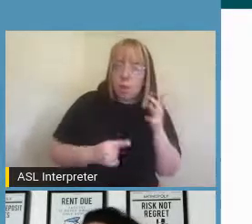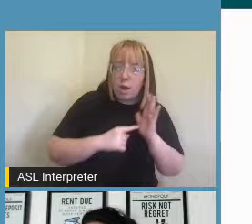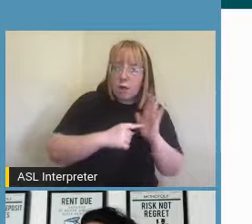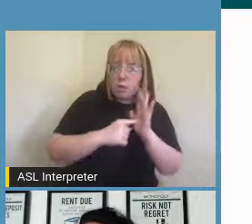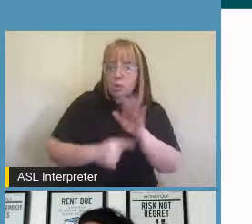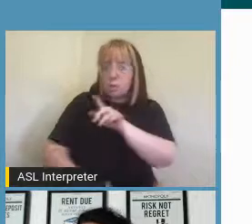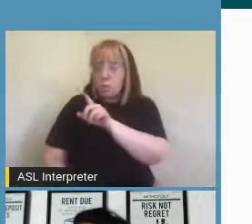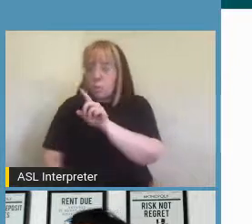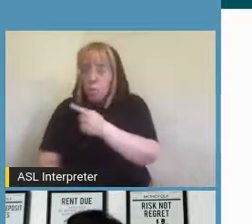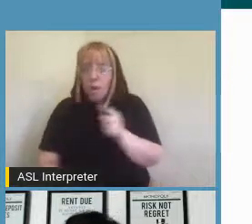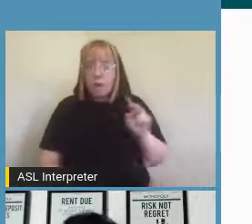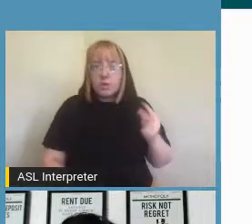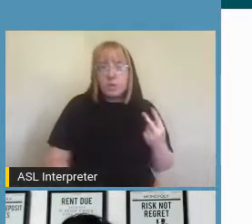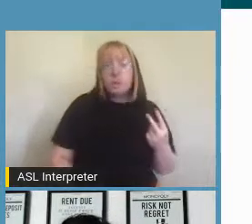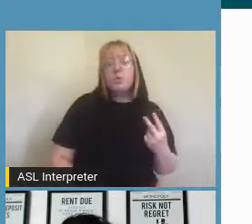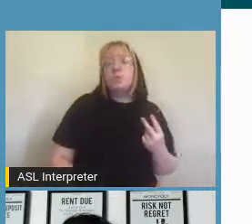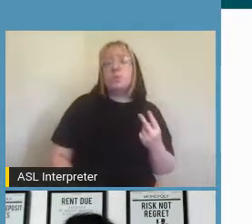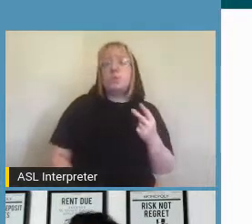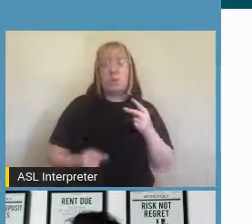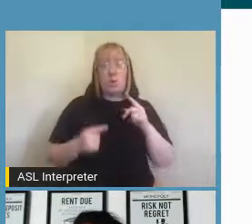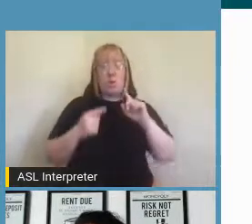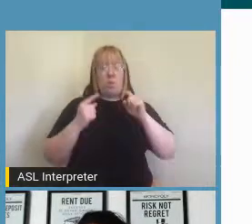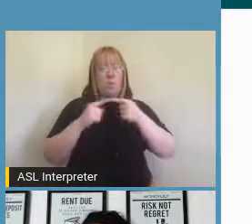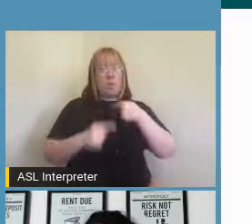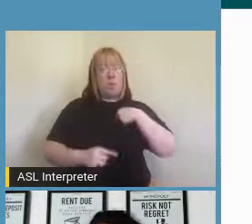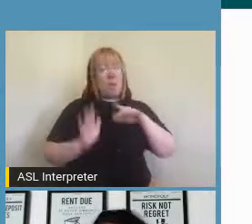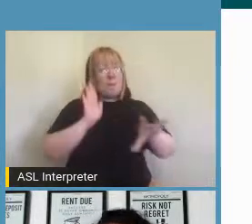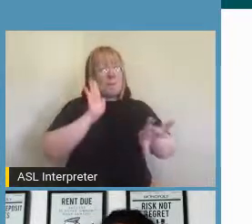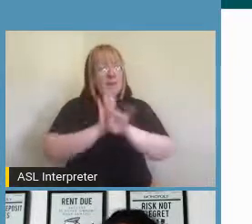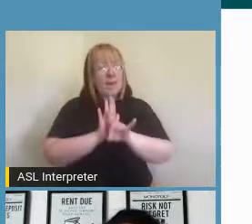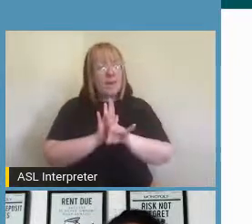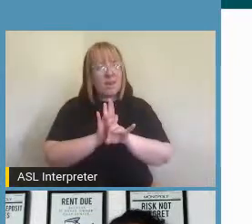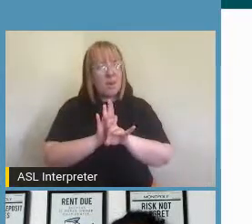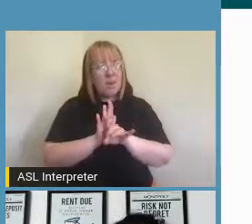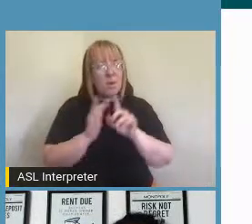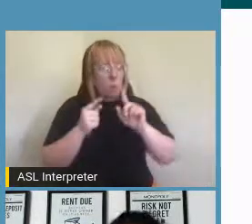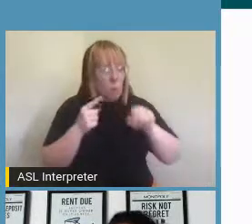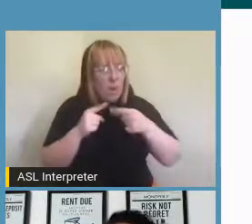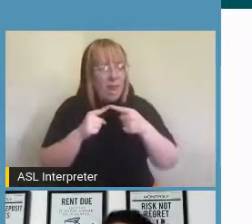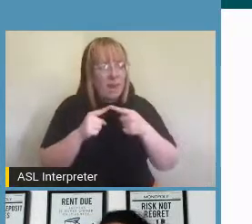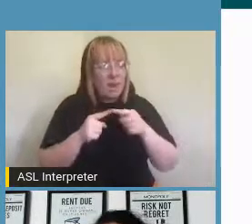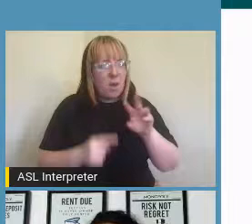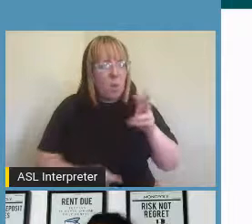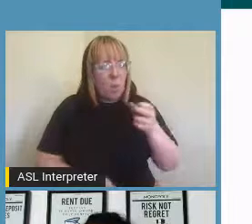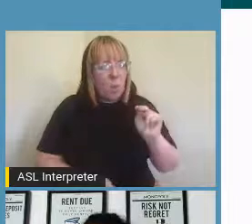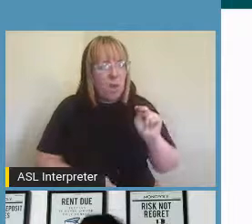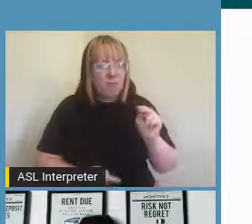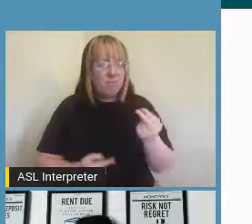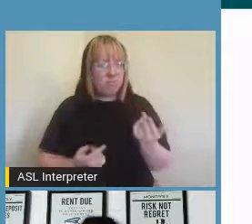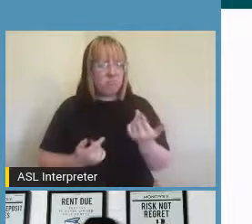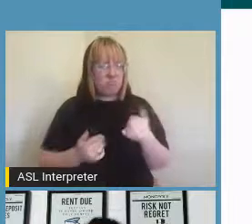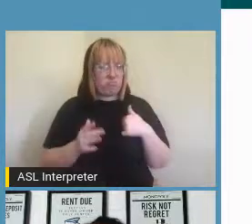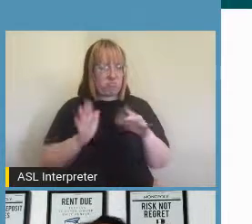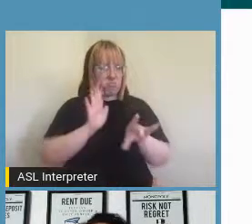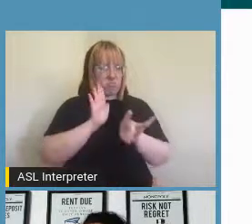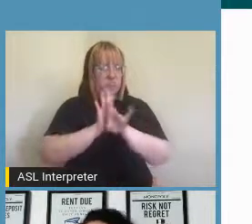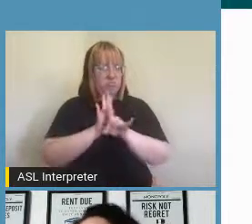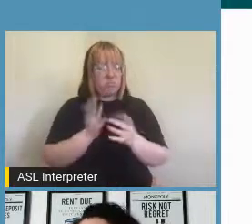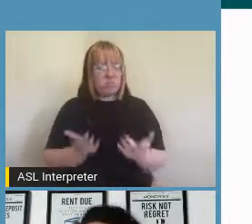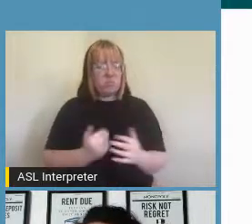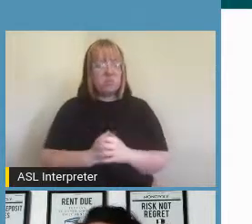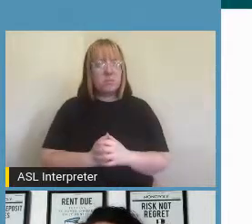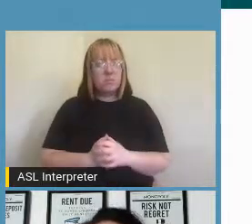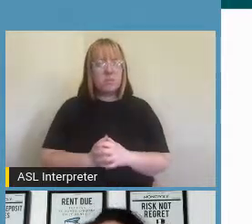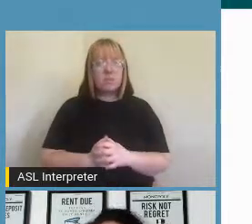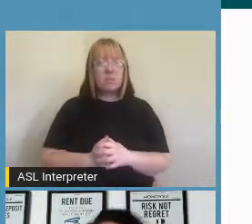is when do I choose? And certainly there are some kind of key questions around, all right, are there any critical compliance